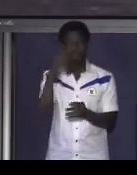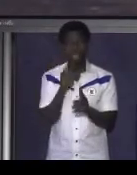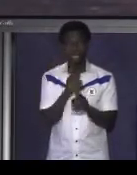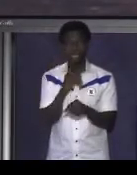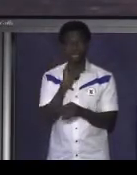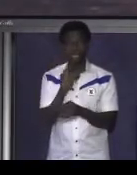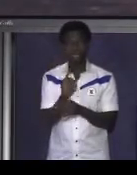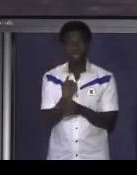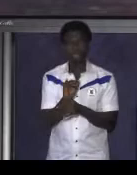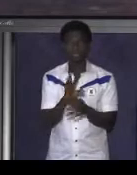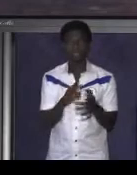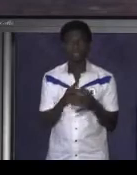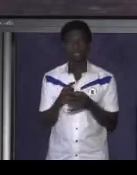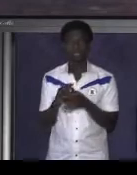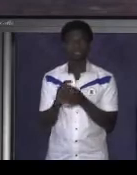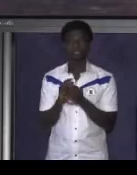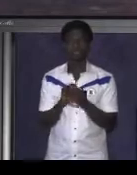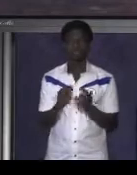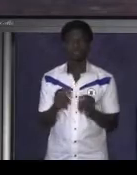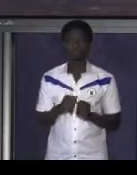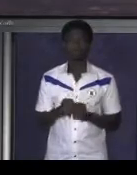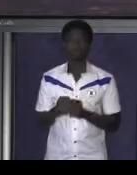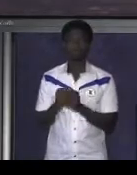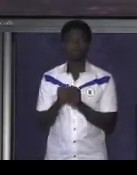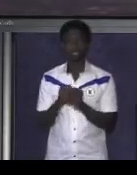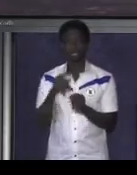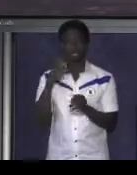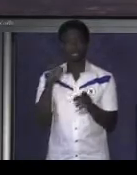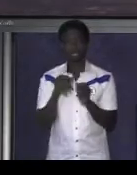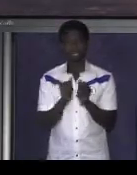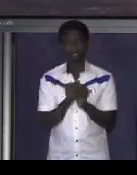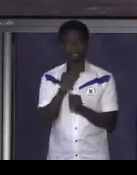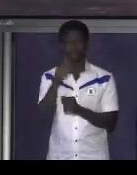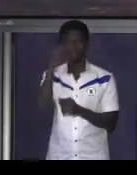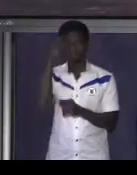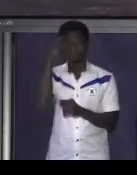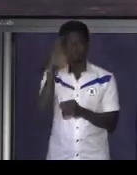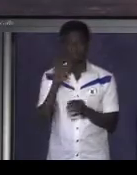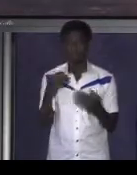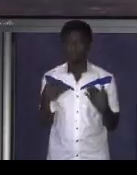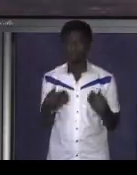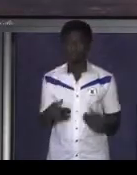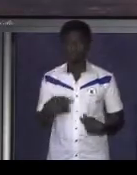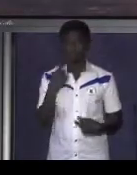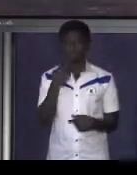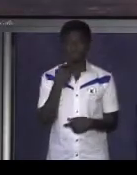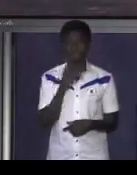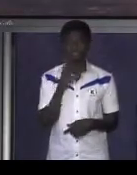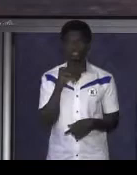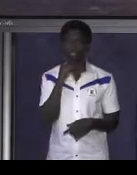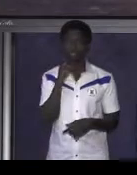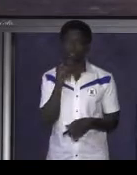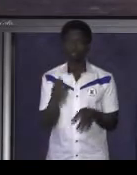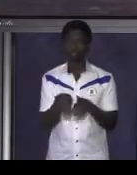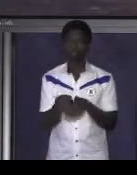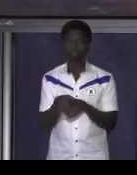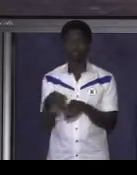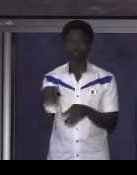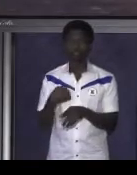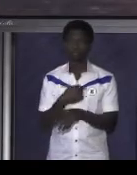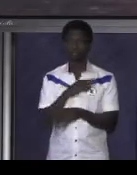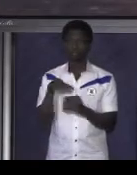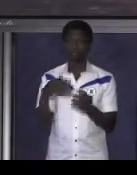is unanimous. We all agreed with one mind. There's nobody saying it is not so. We all